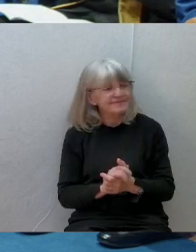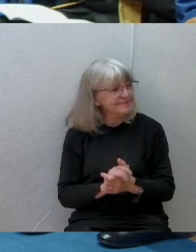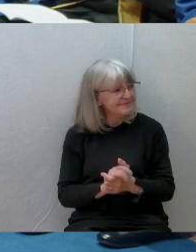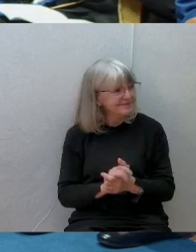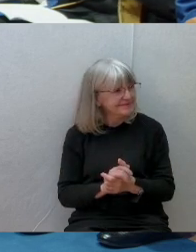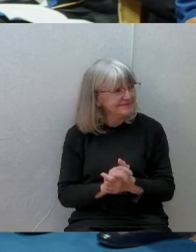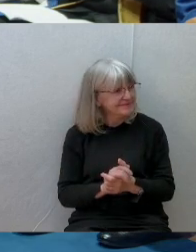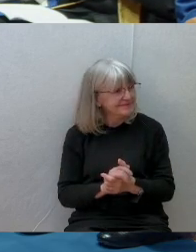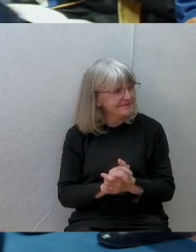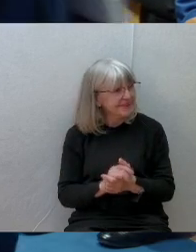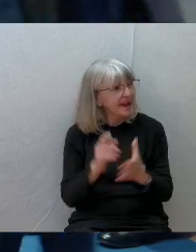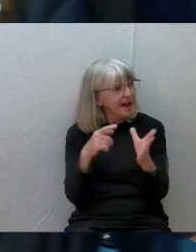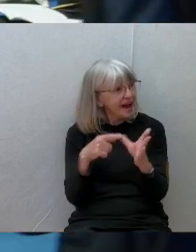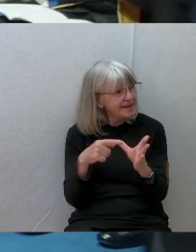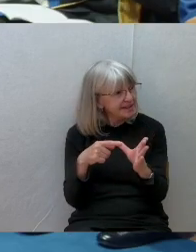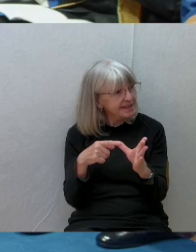Adetsun Ojo.